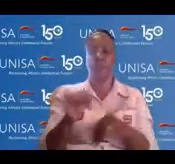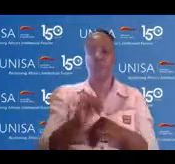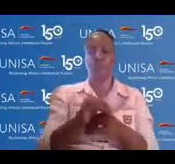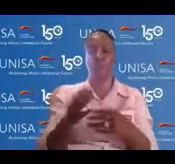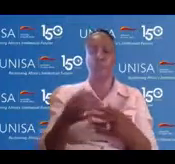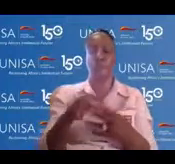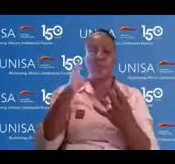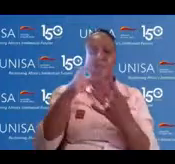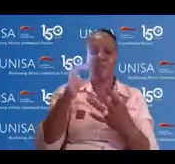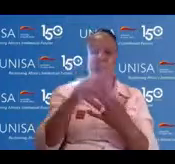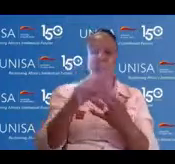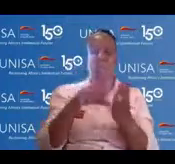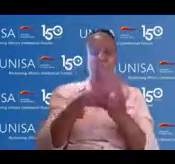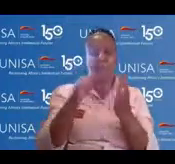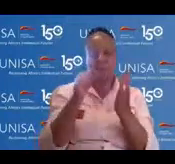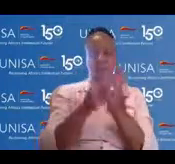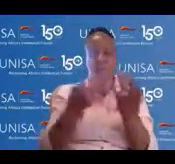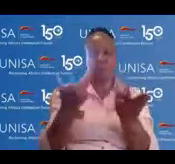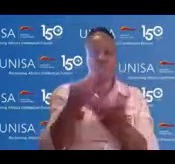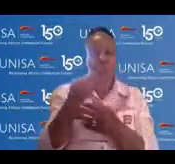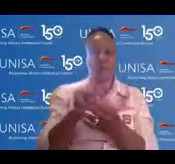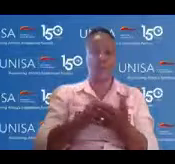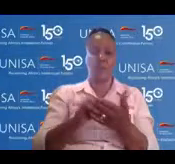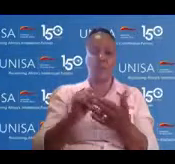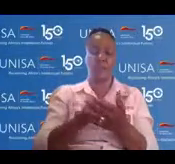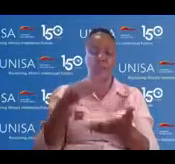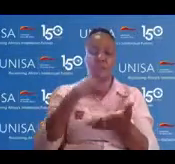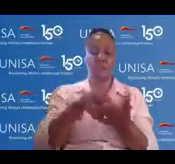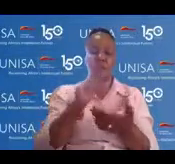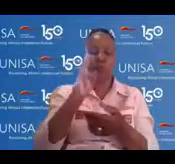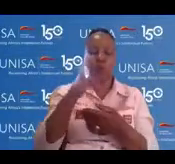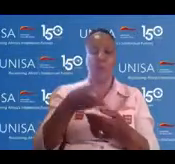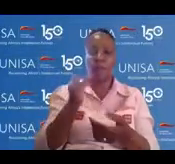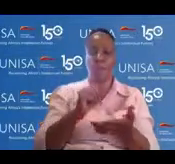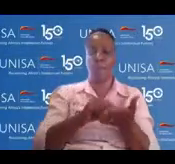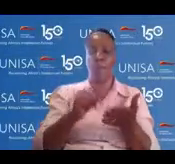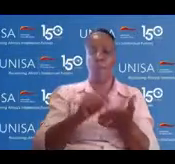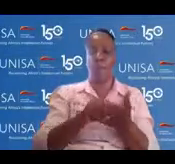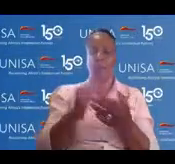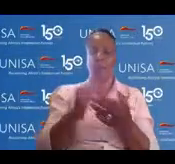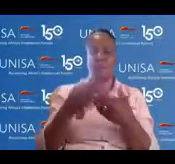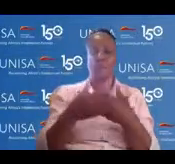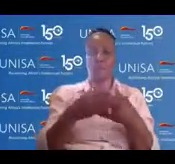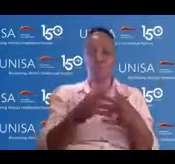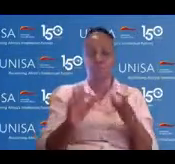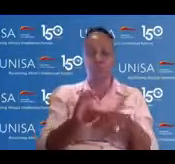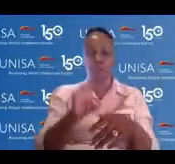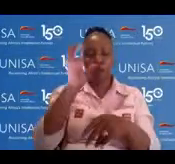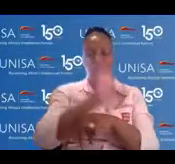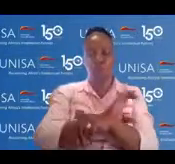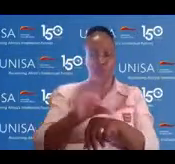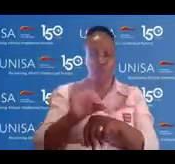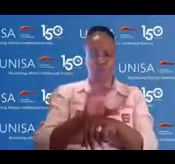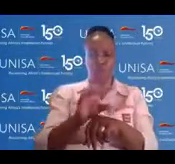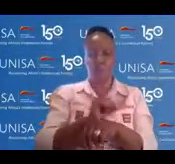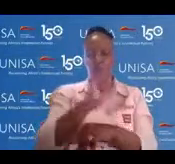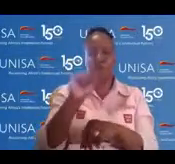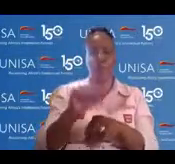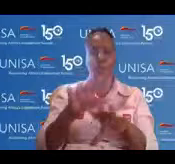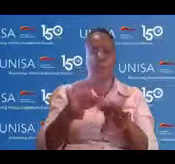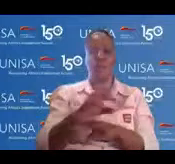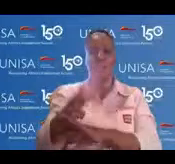and then the module you'll be writing. This will open up your college's instance for the exam. So remember, each college has their